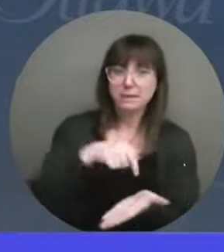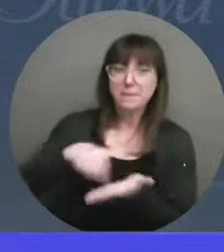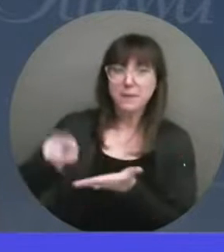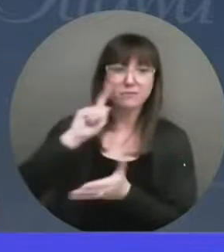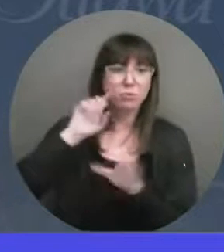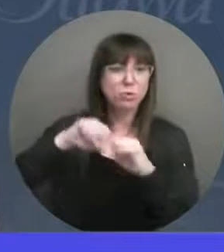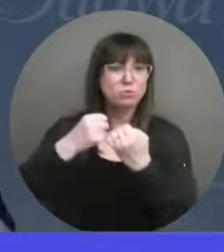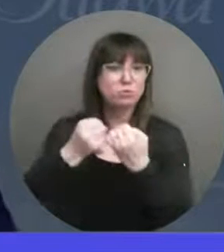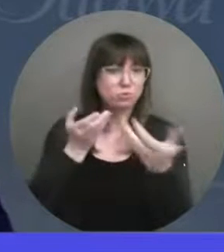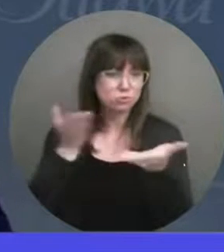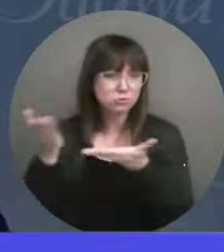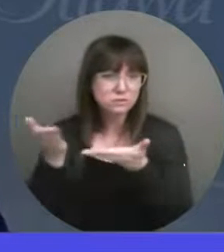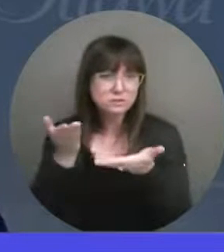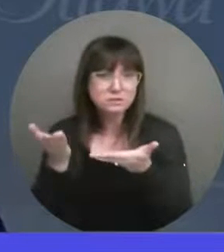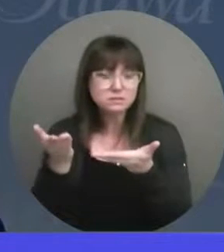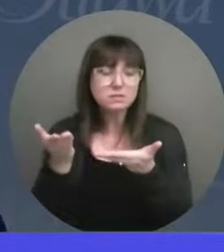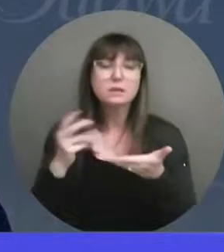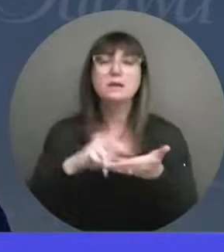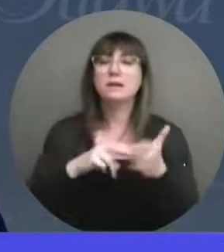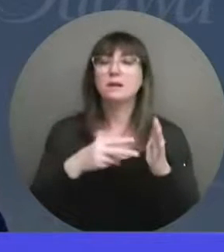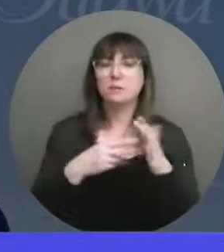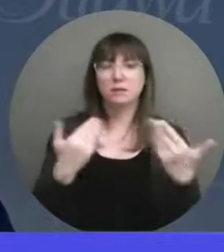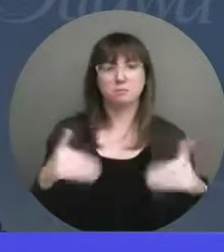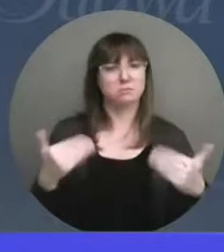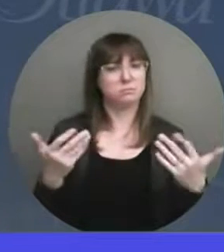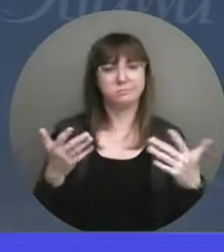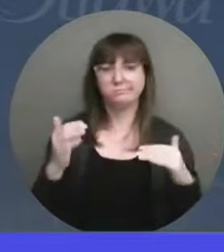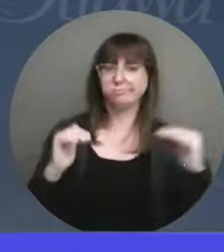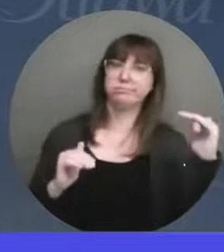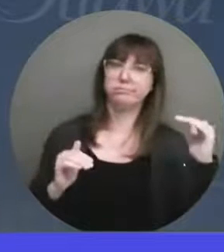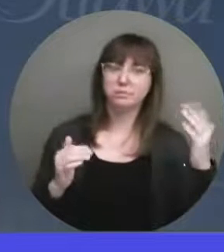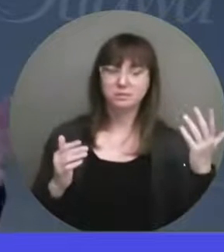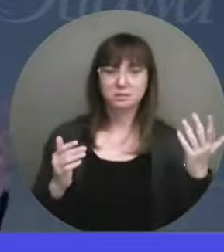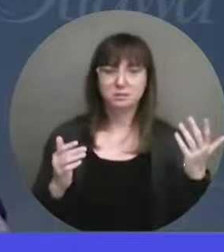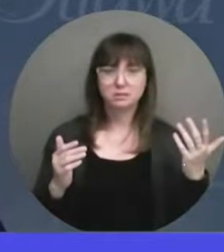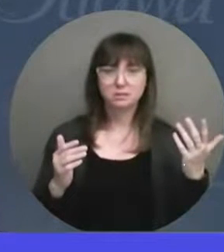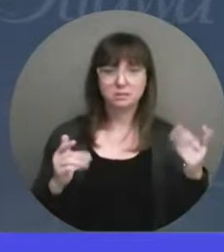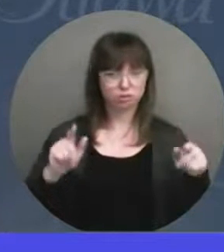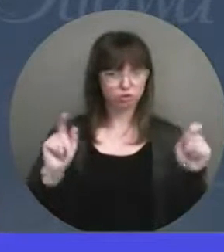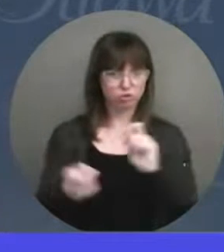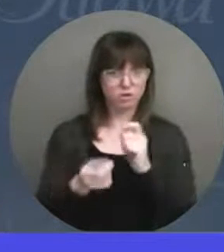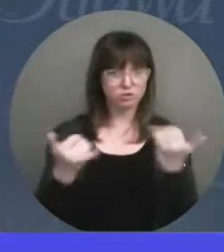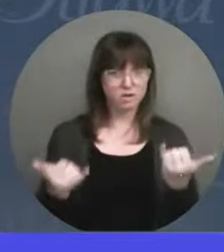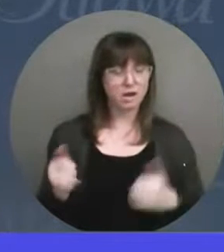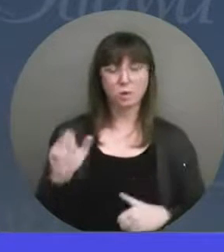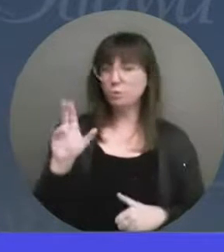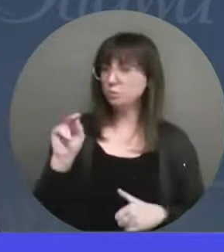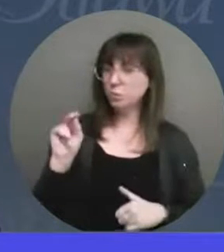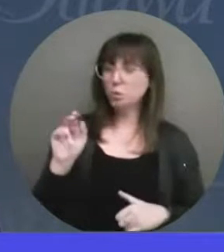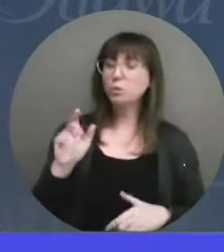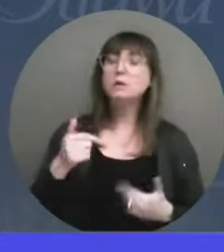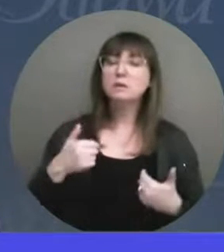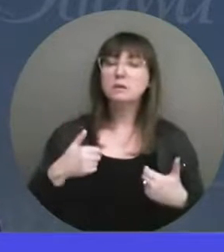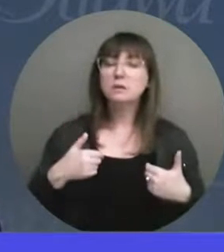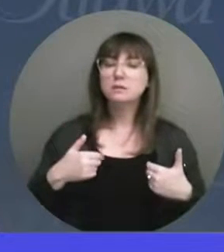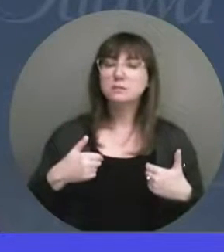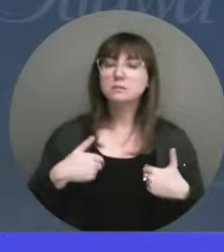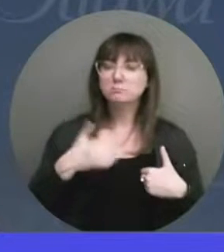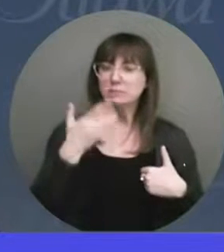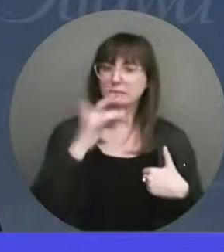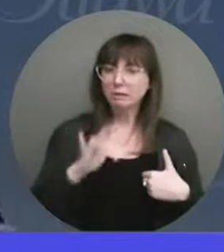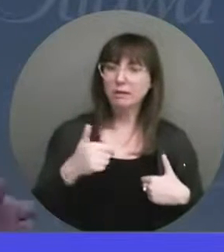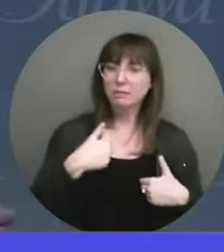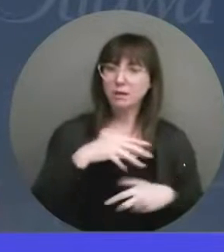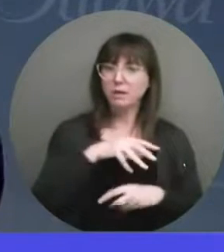there's that inequity in the system. So we're not going to change that now. I had the honor of being a municipal